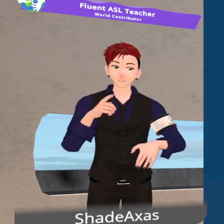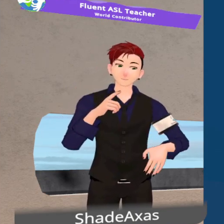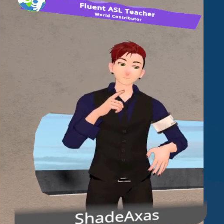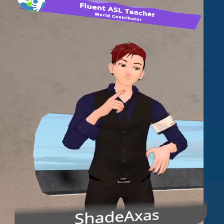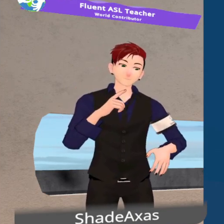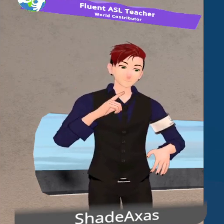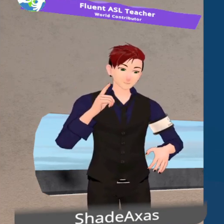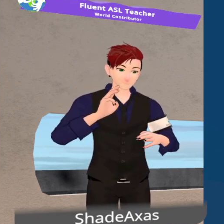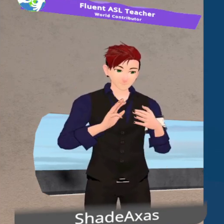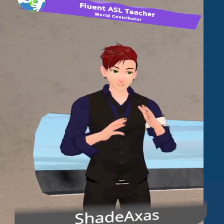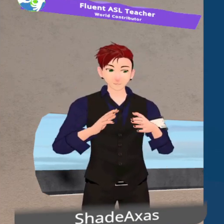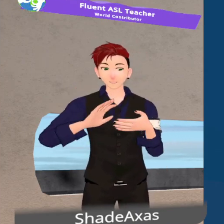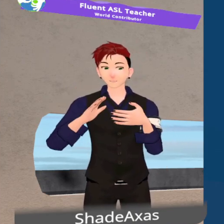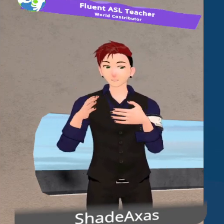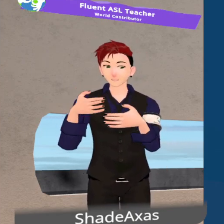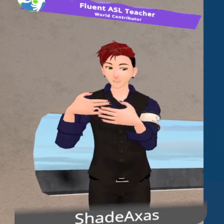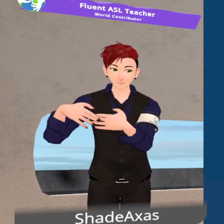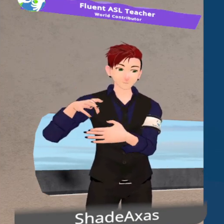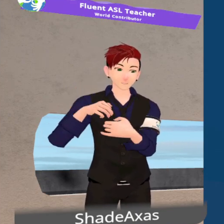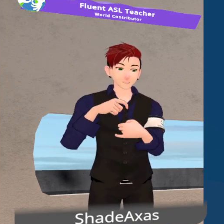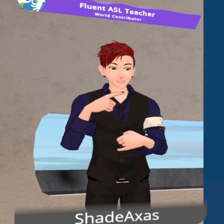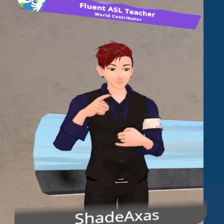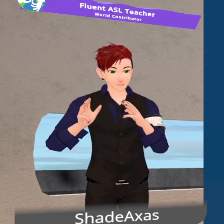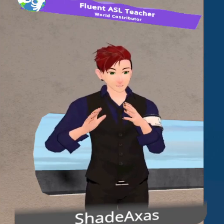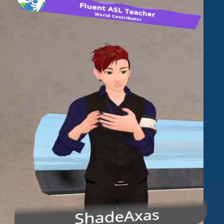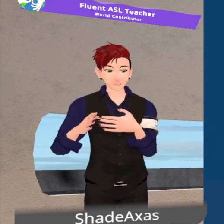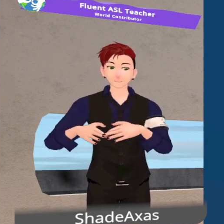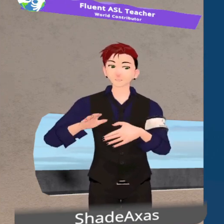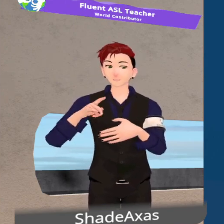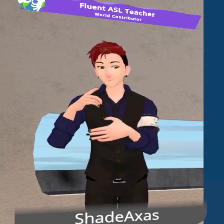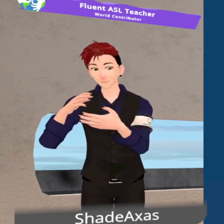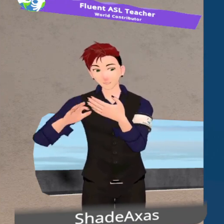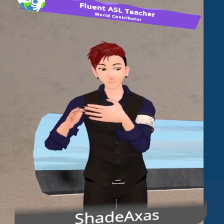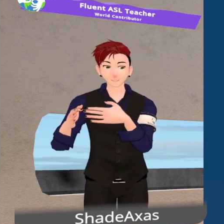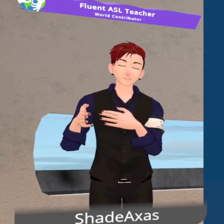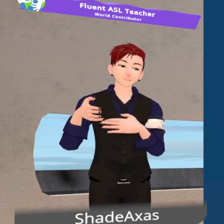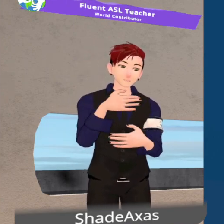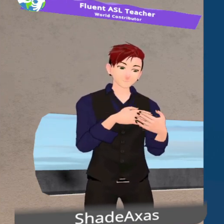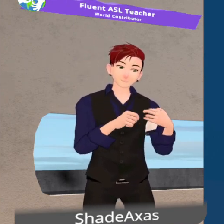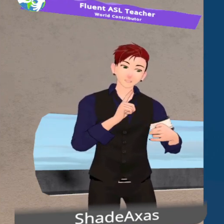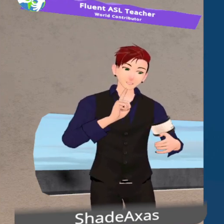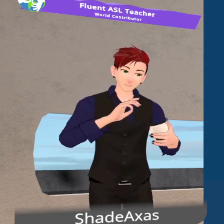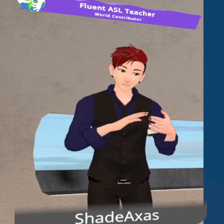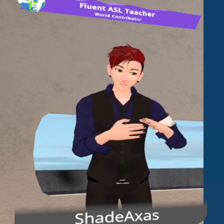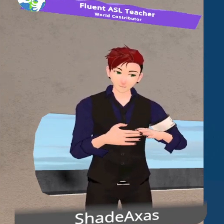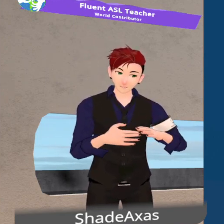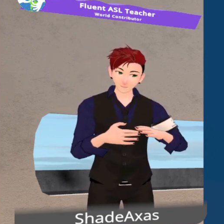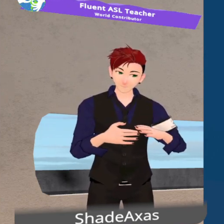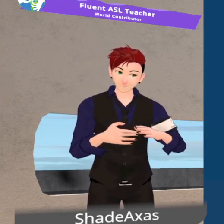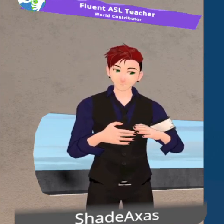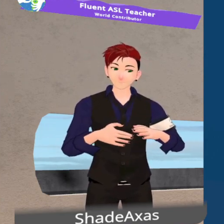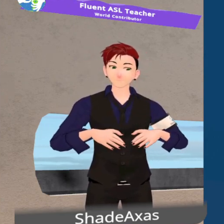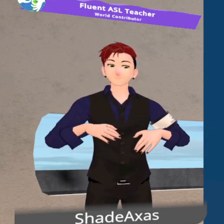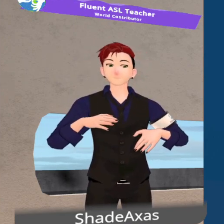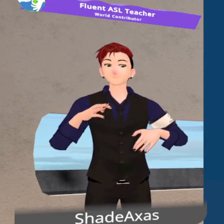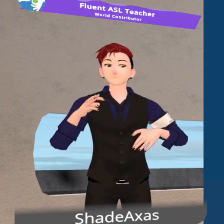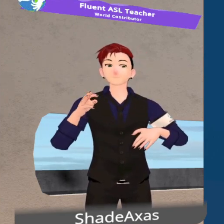to help the deaf community interact with the hearing community and the hearing community interact with the deaf community.